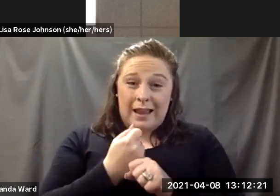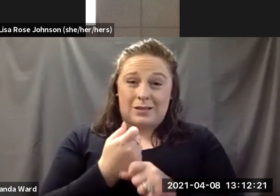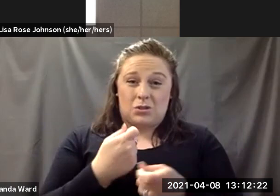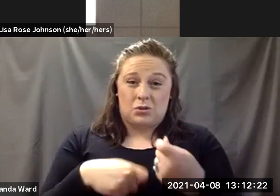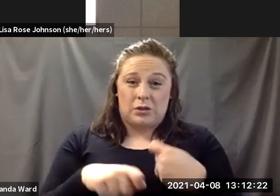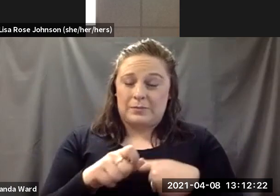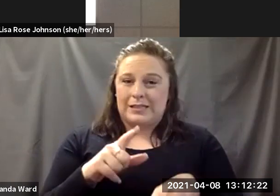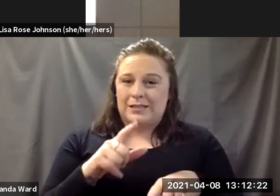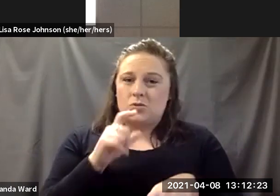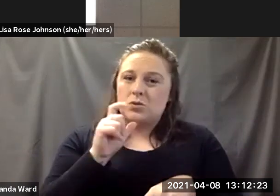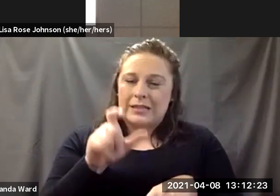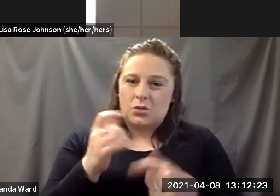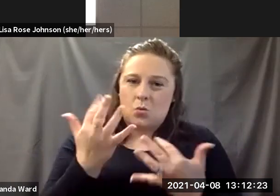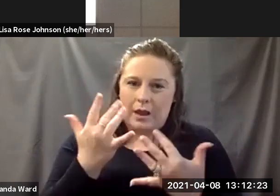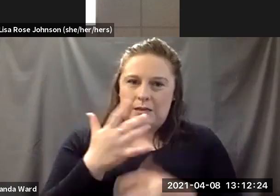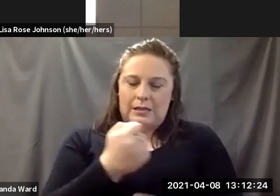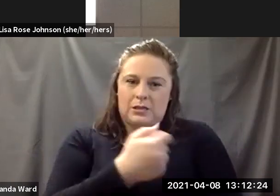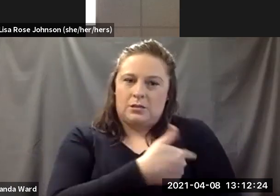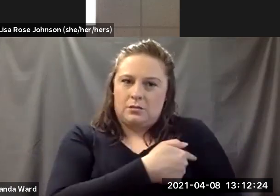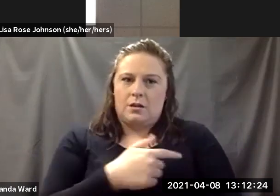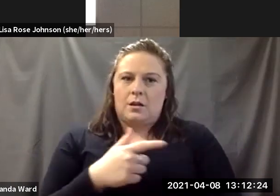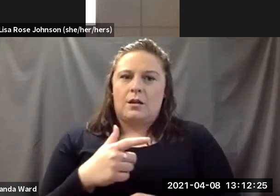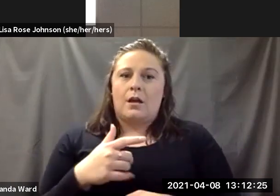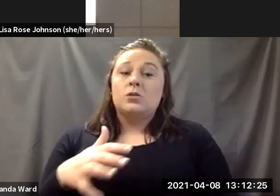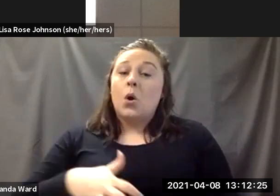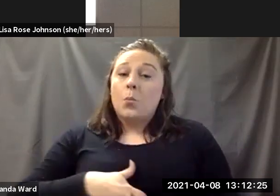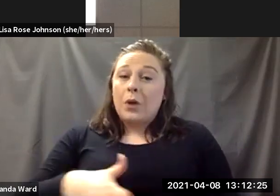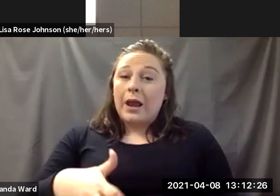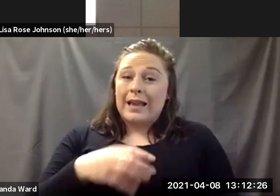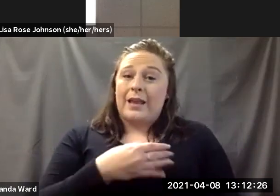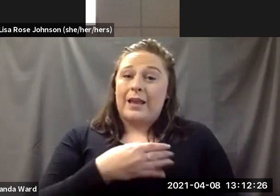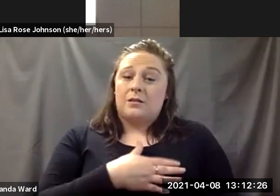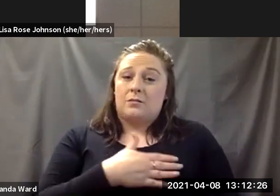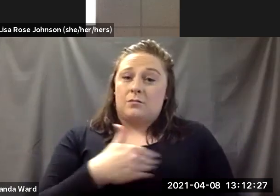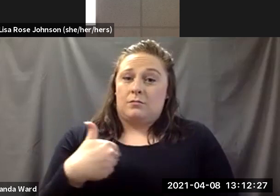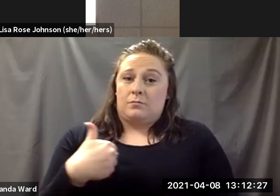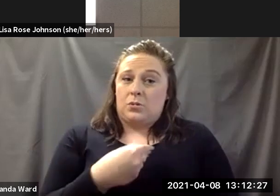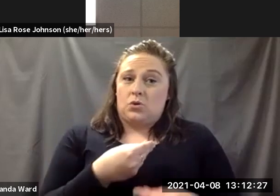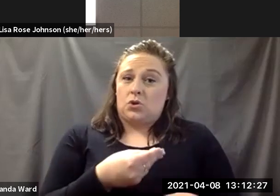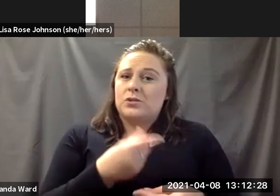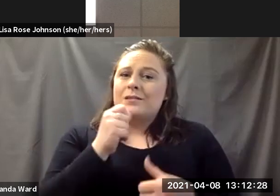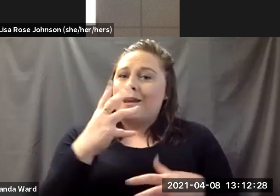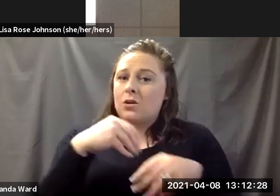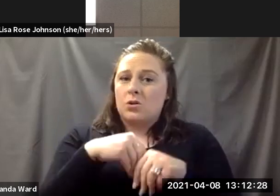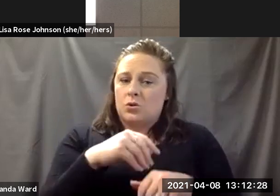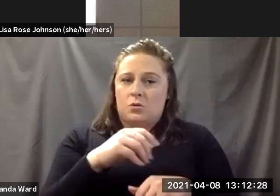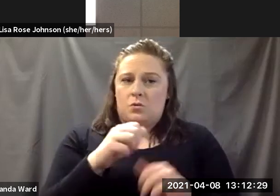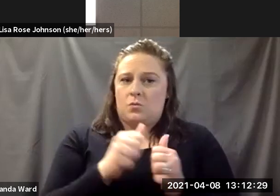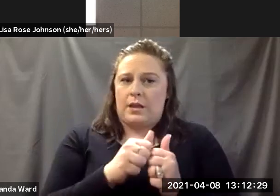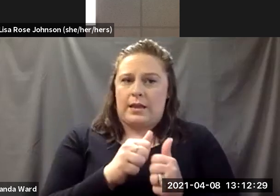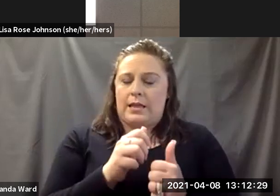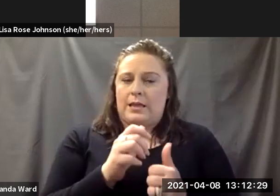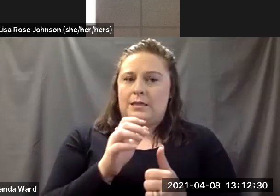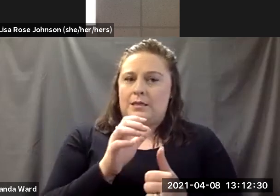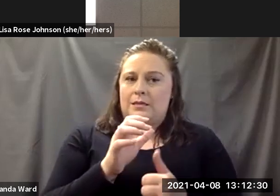And then the data around pregnant and nursing women, these groups were not included in the clinical trials, although animal studies did not